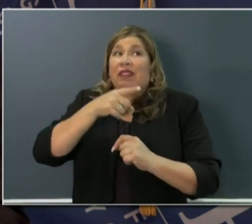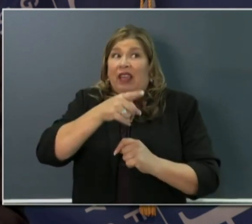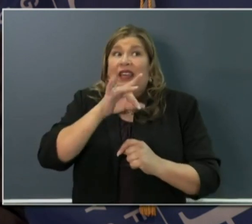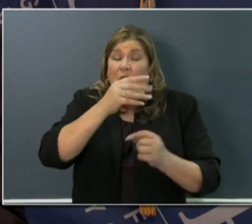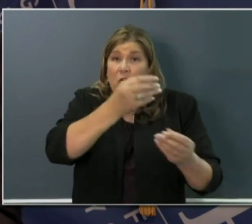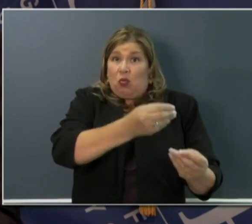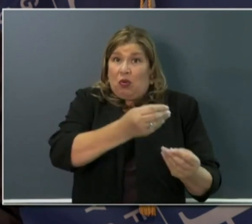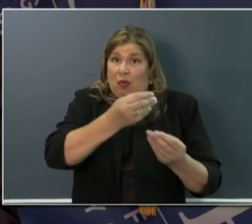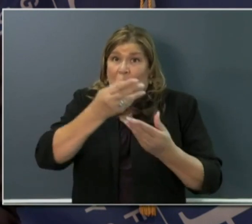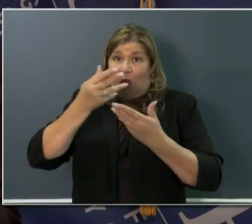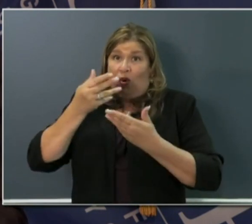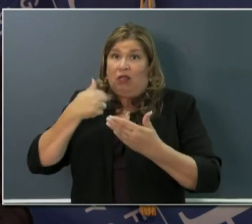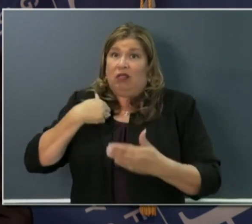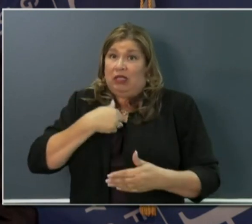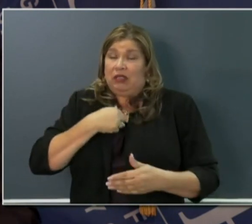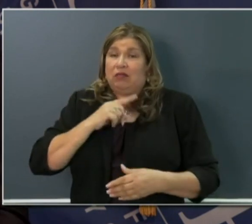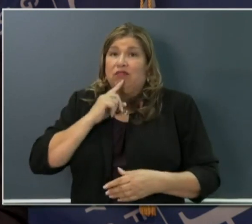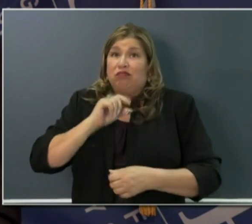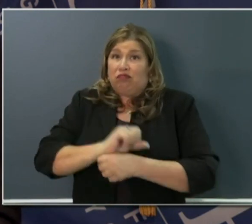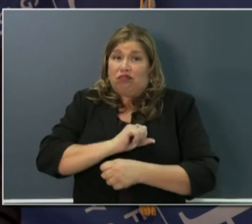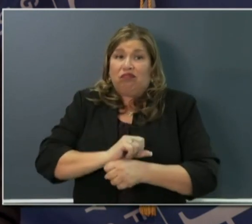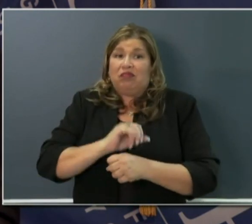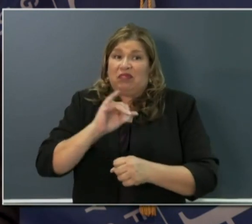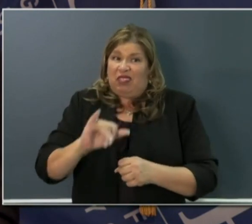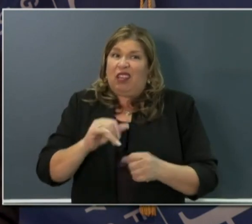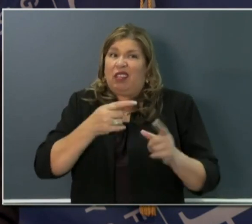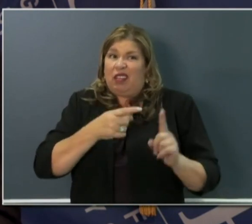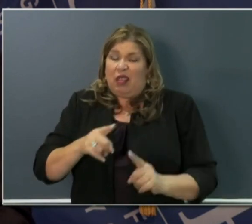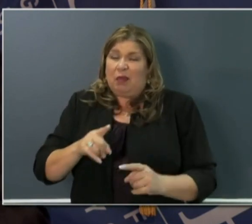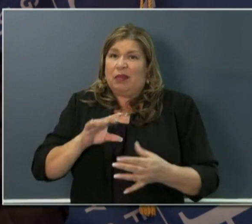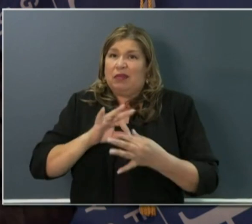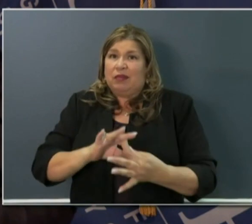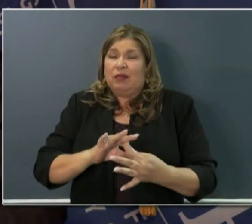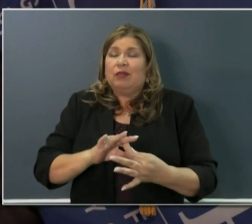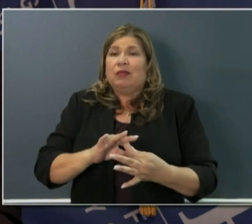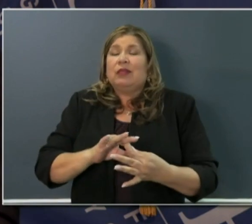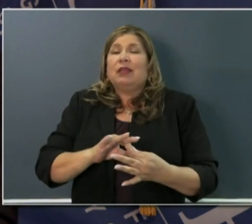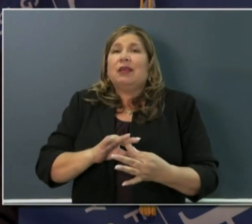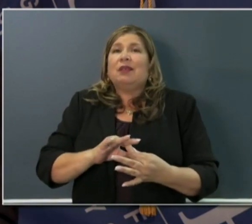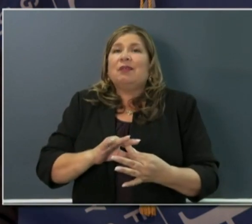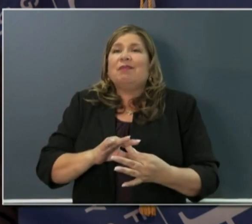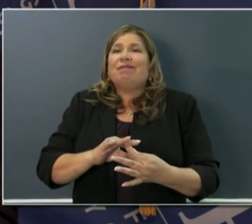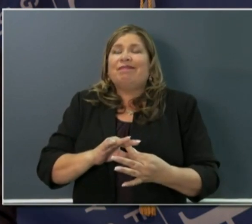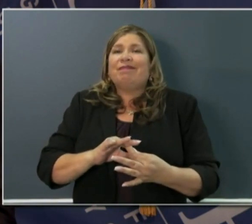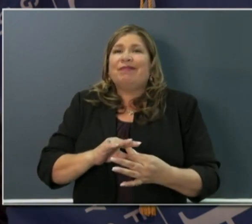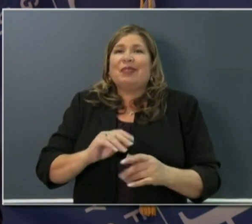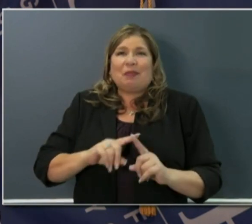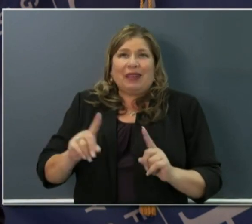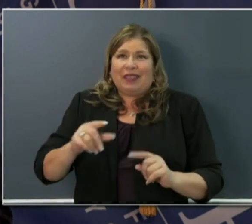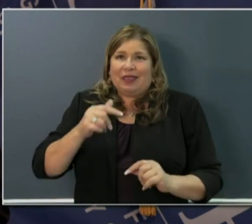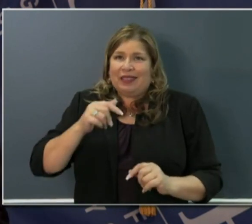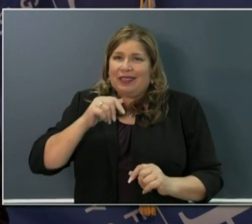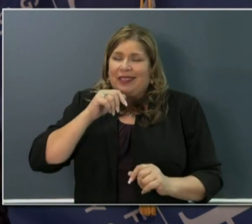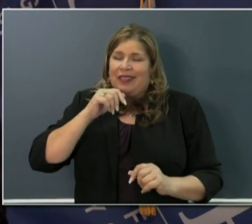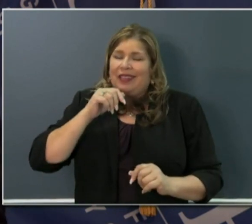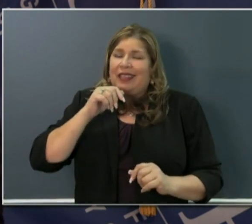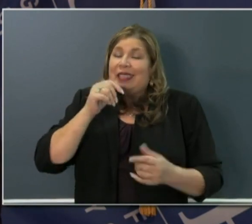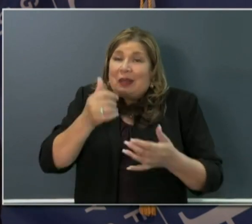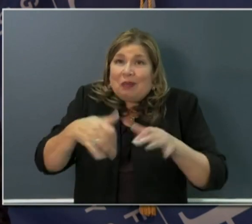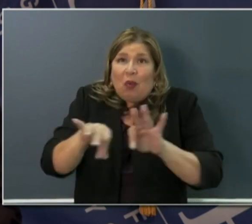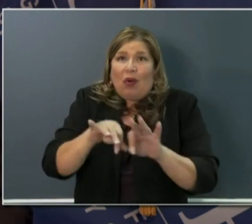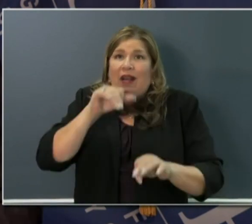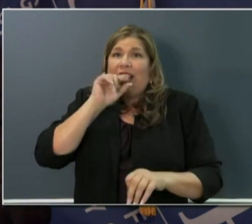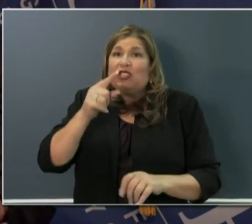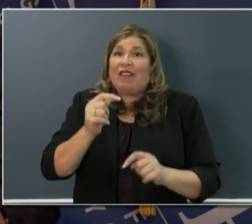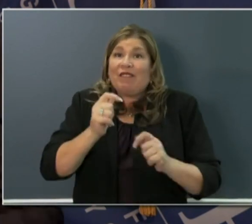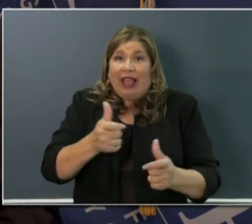it was reported up. We all, I think, are reminded in this moment that it's not just speed, it's accuracy that